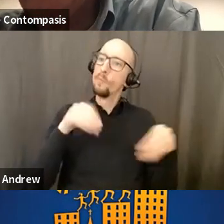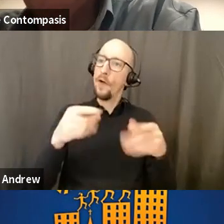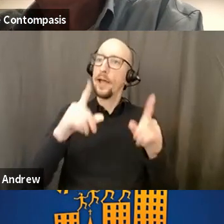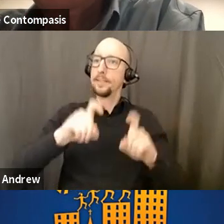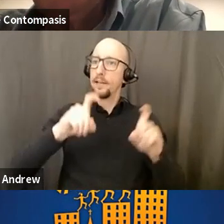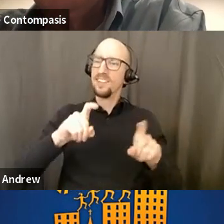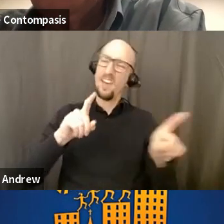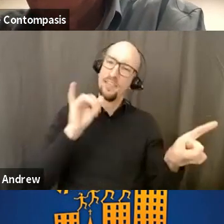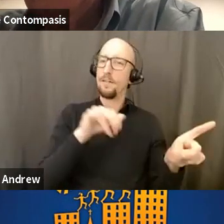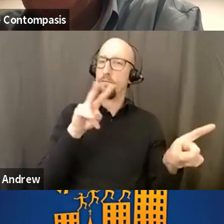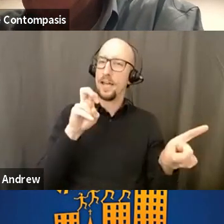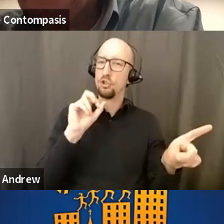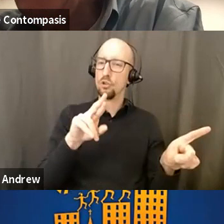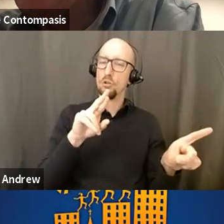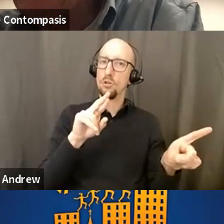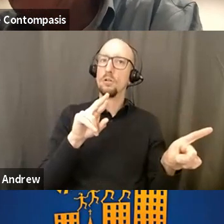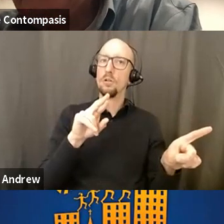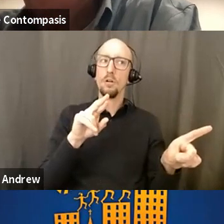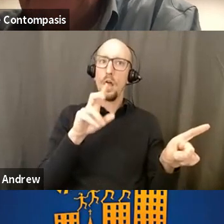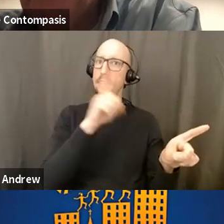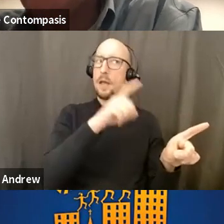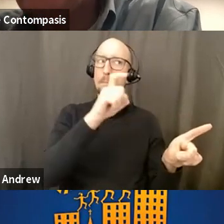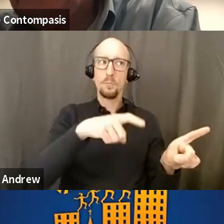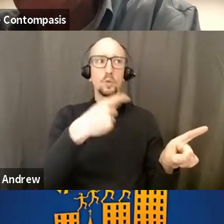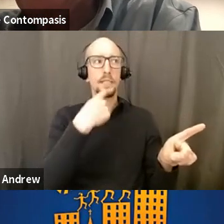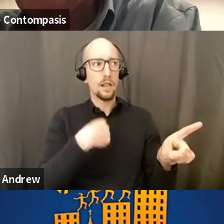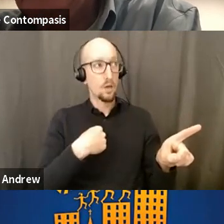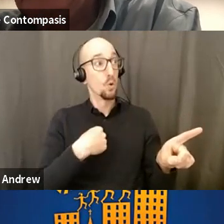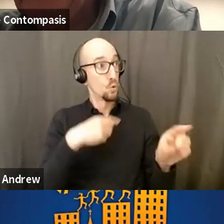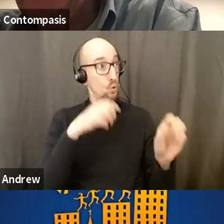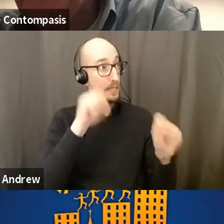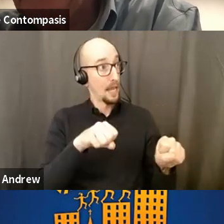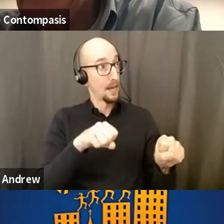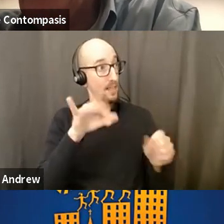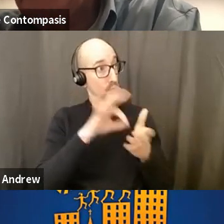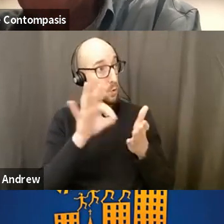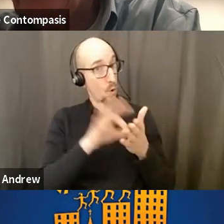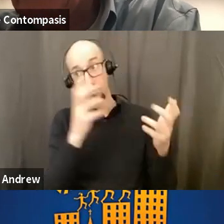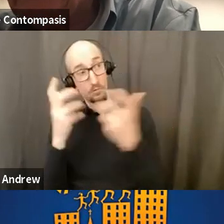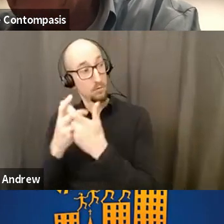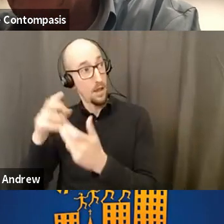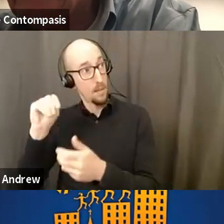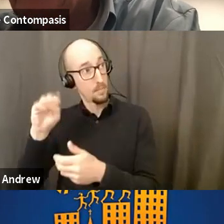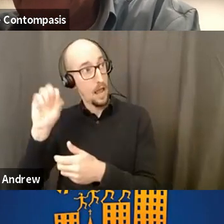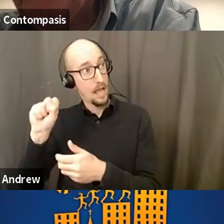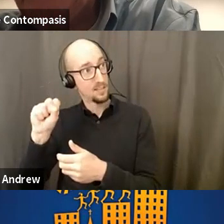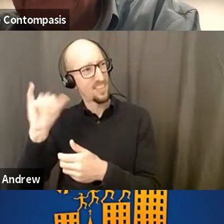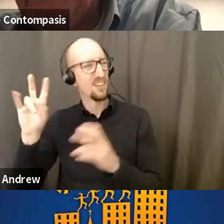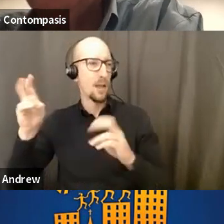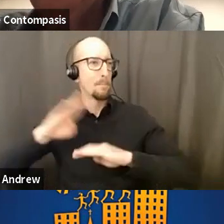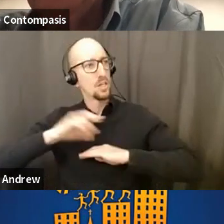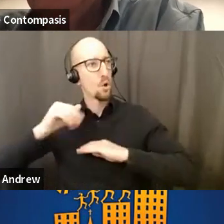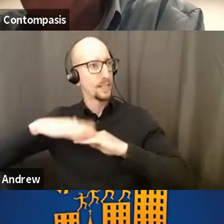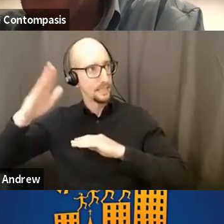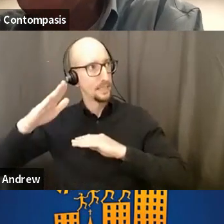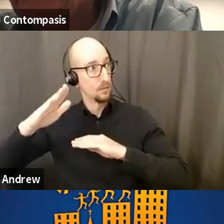they can relate to the MCAS meets or exceeds. And then we would utilize the